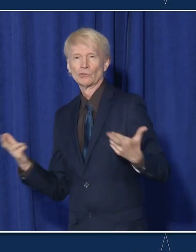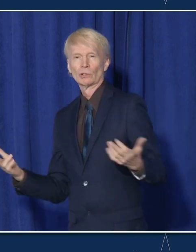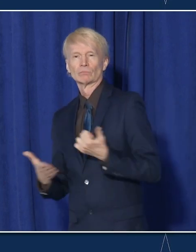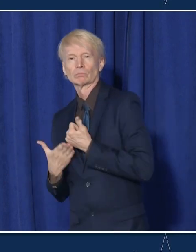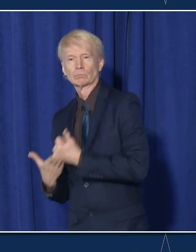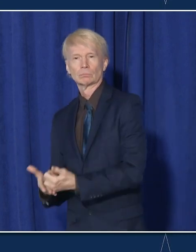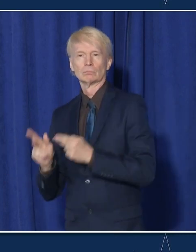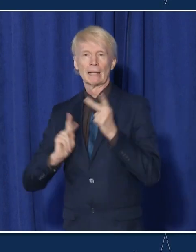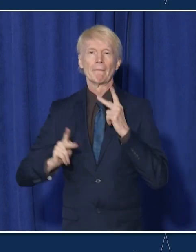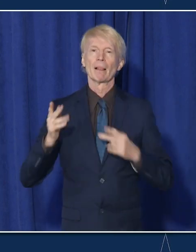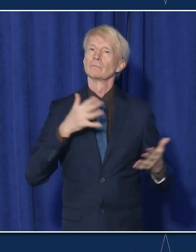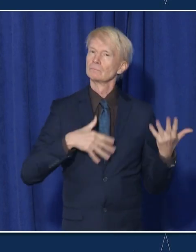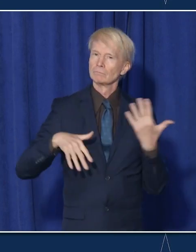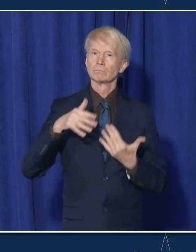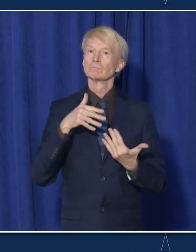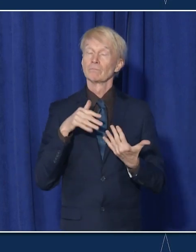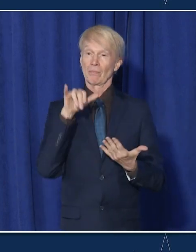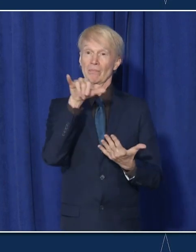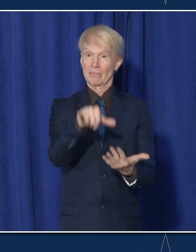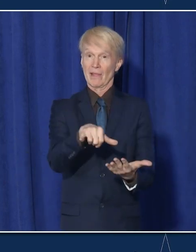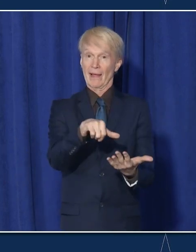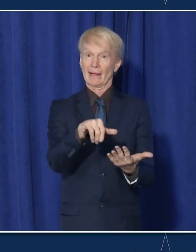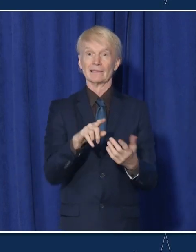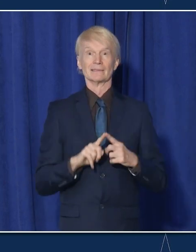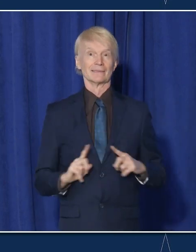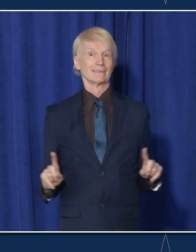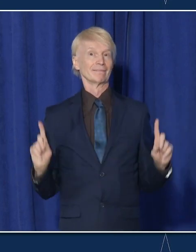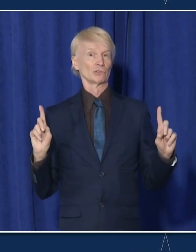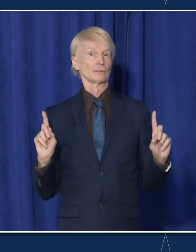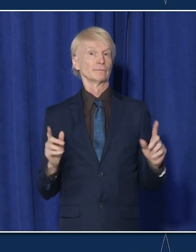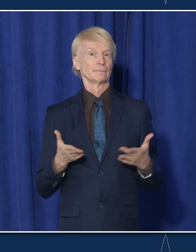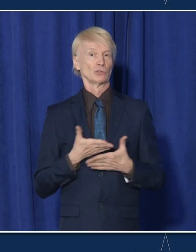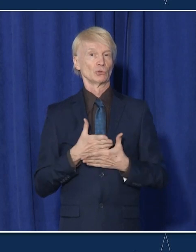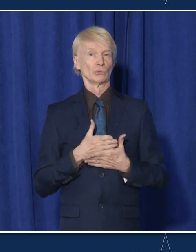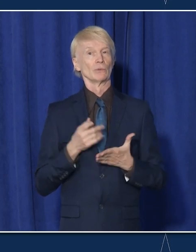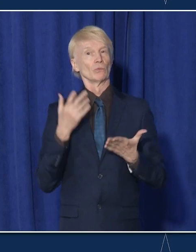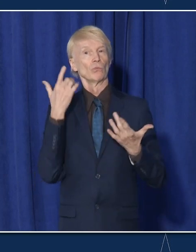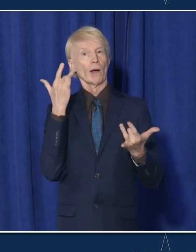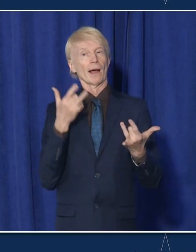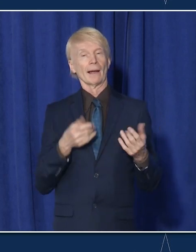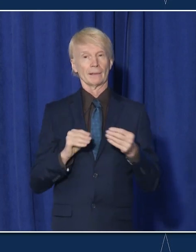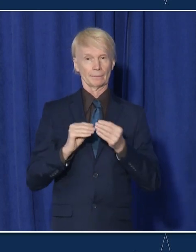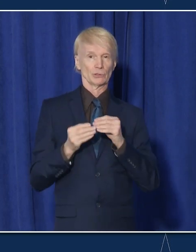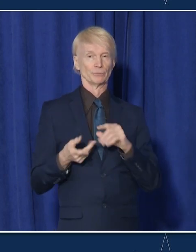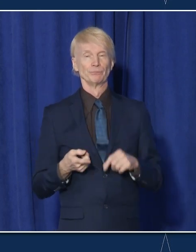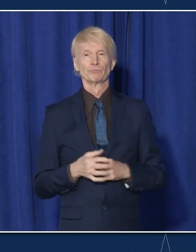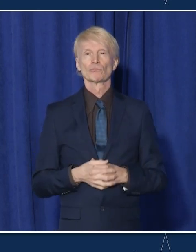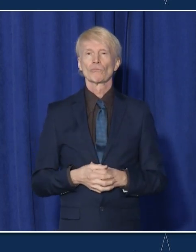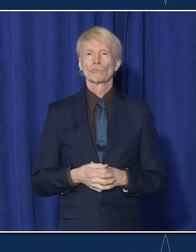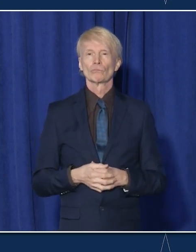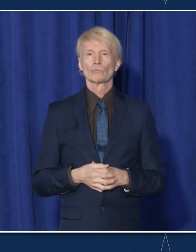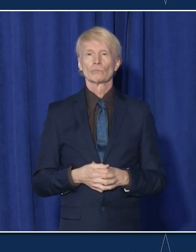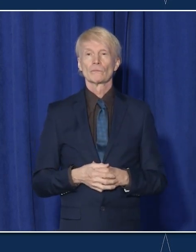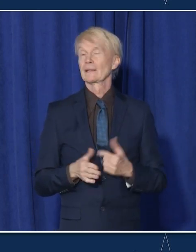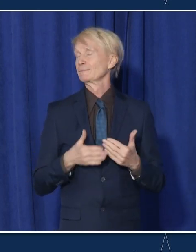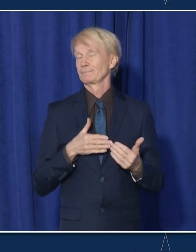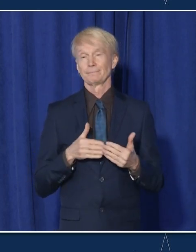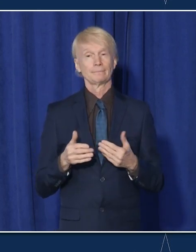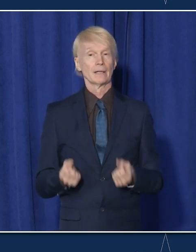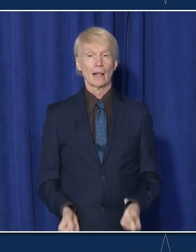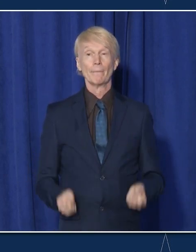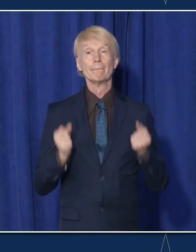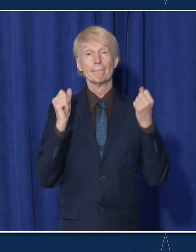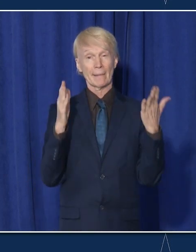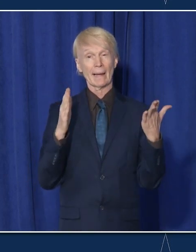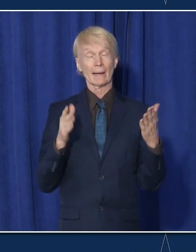and vaccination is the main difference driving this here. And I do want to highlight that even in the setting of more